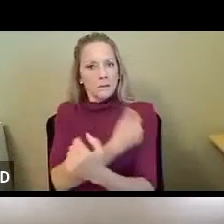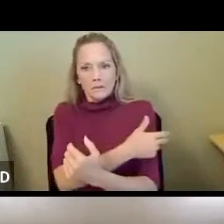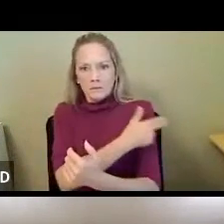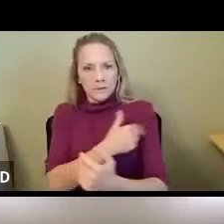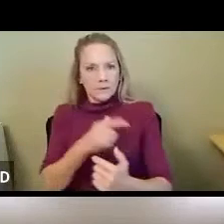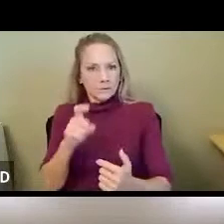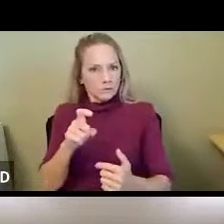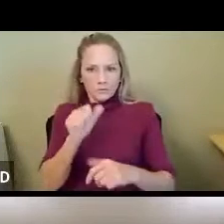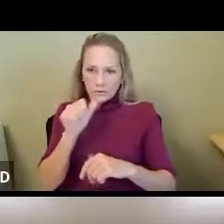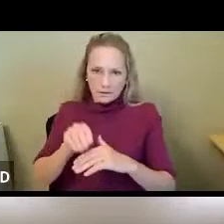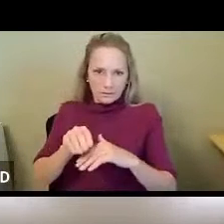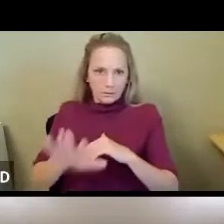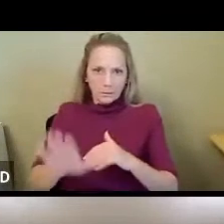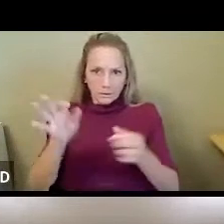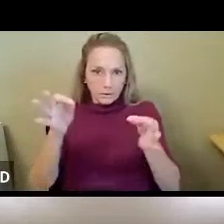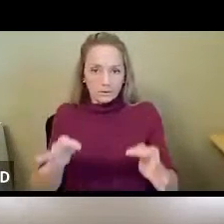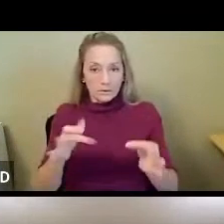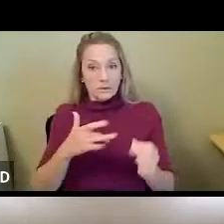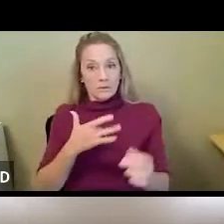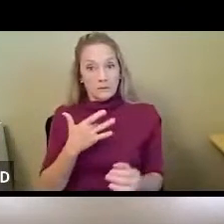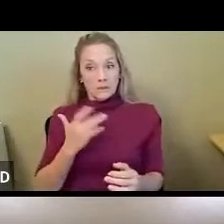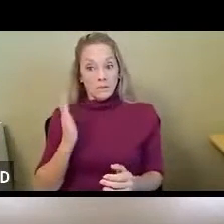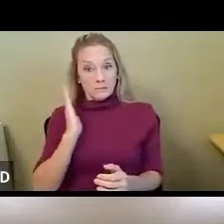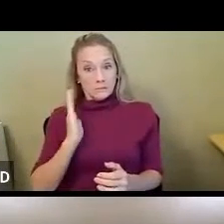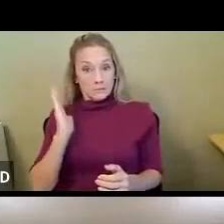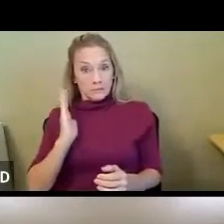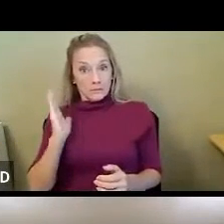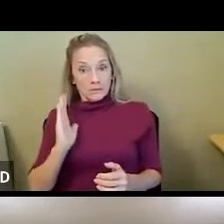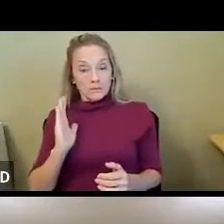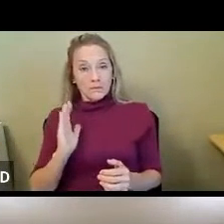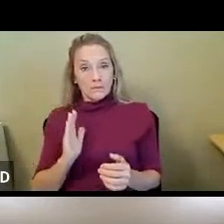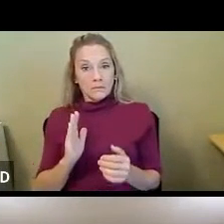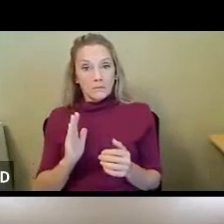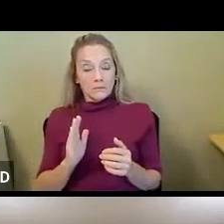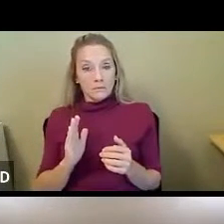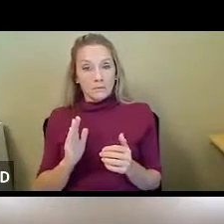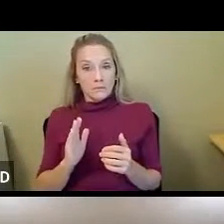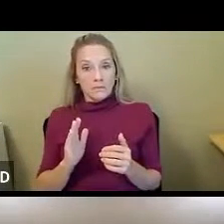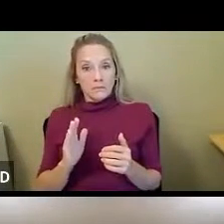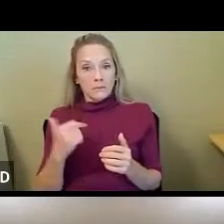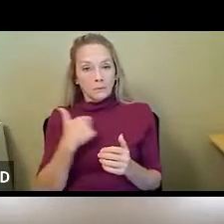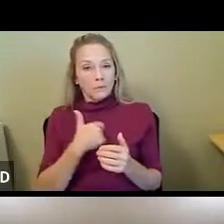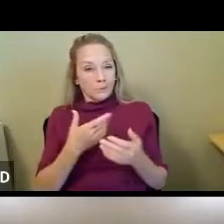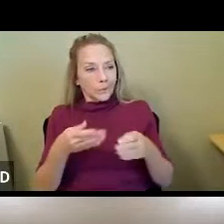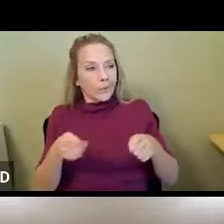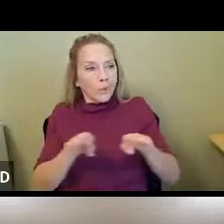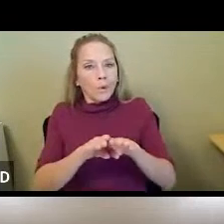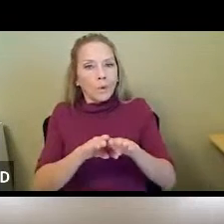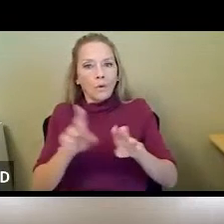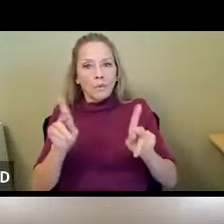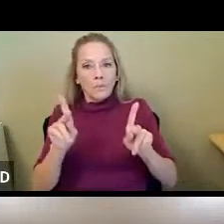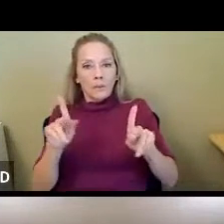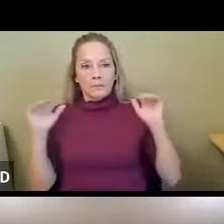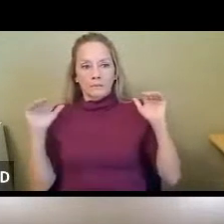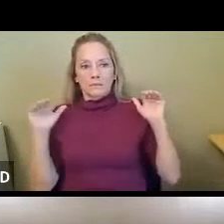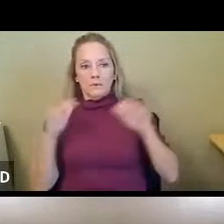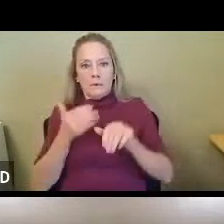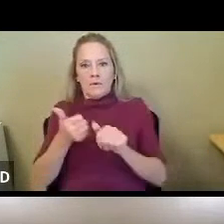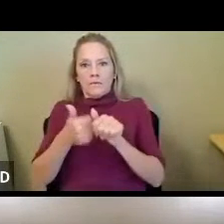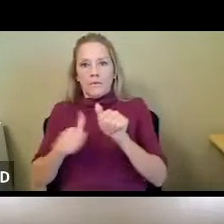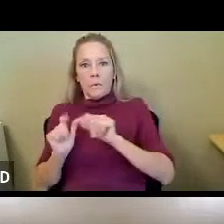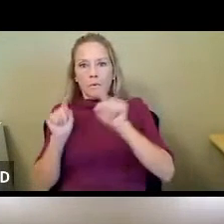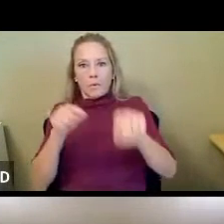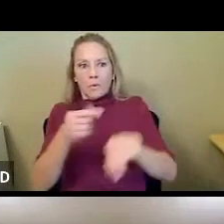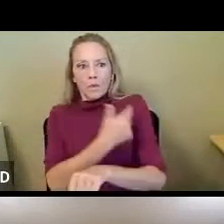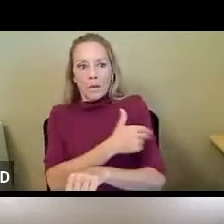like in the prior experience, when things were completely shut down and people avoided the hospital, that had